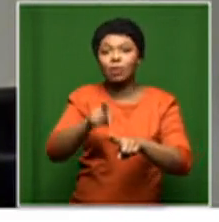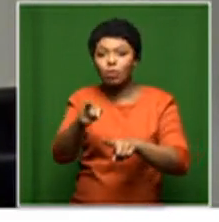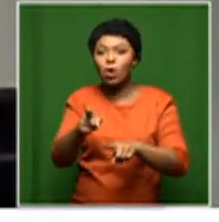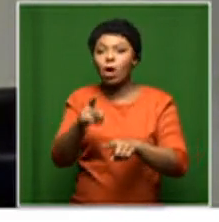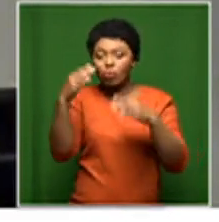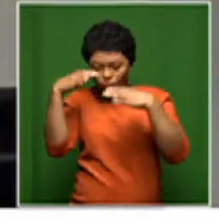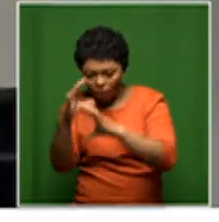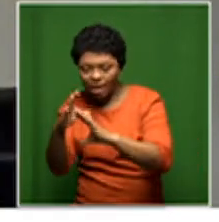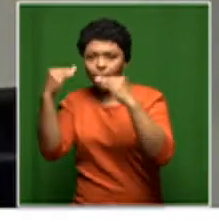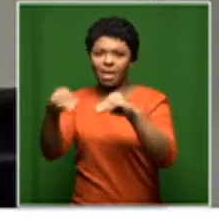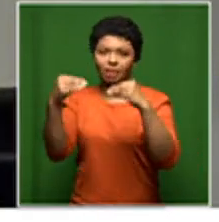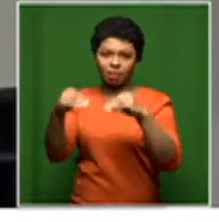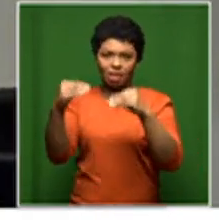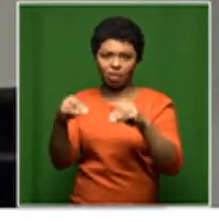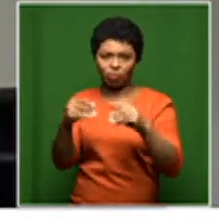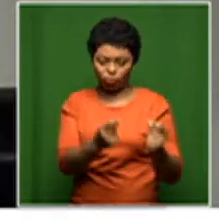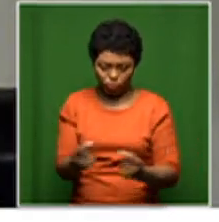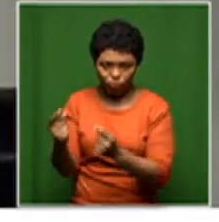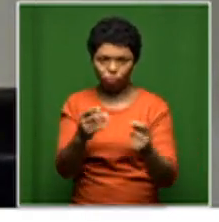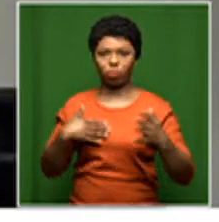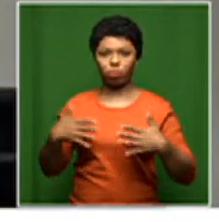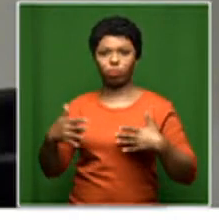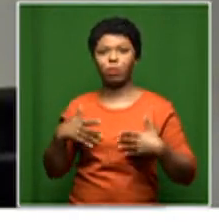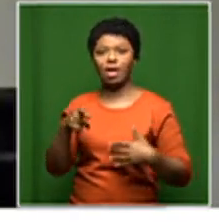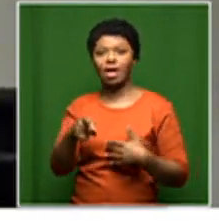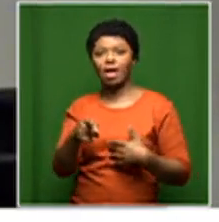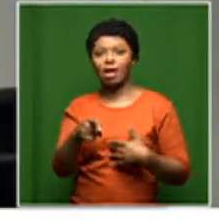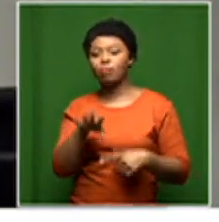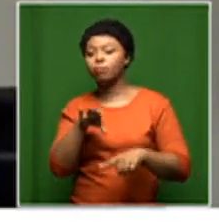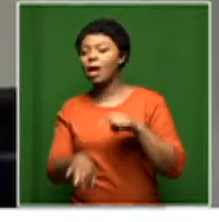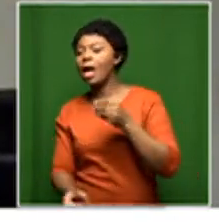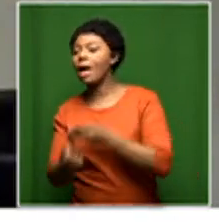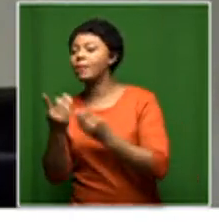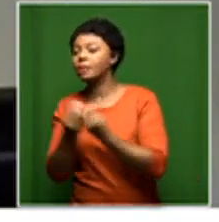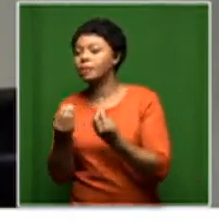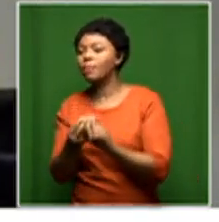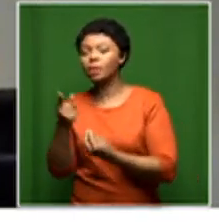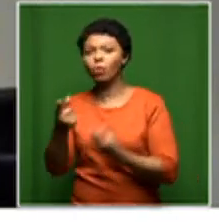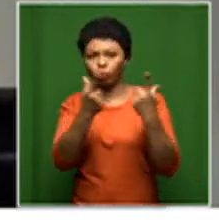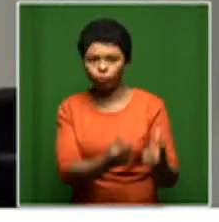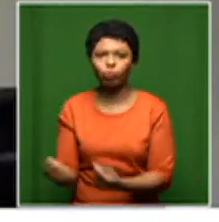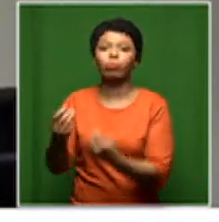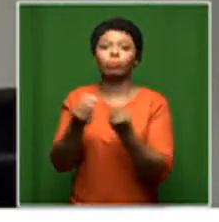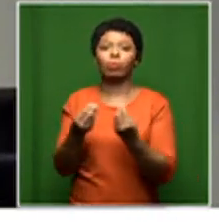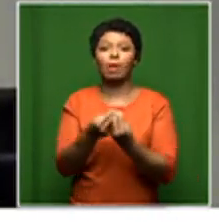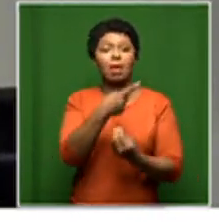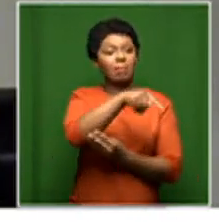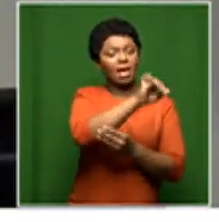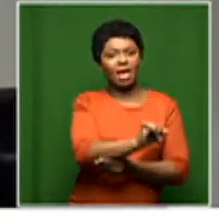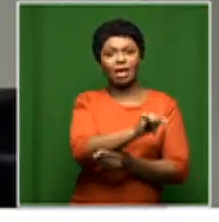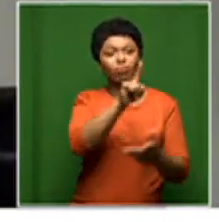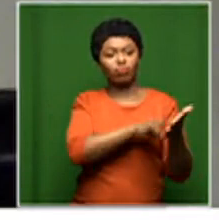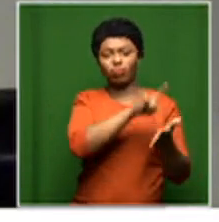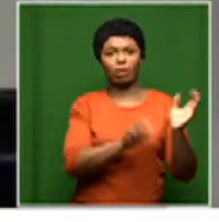business, and they act based on what they see. We don't have any role to play. The PA